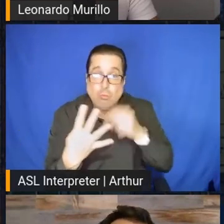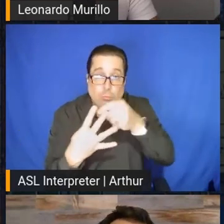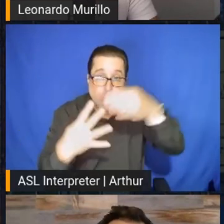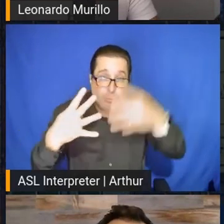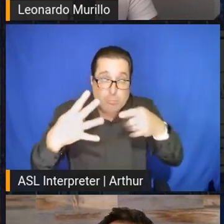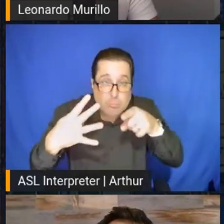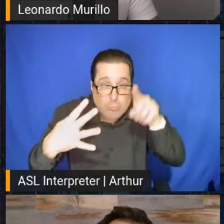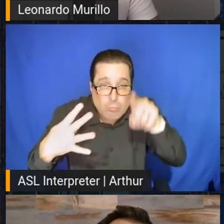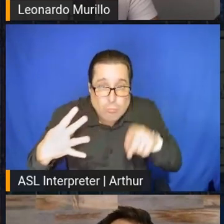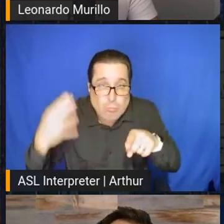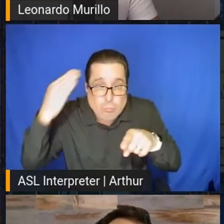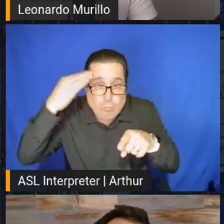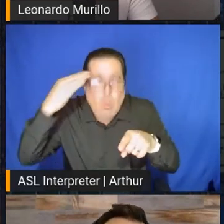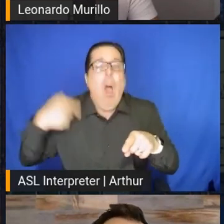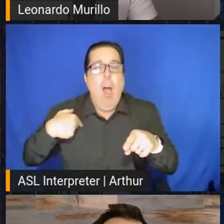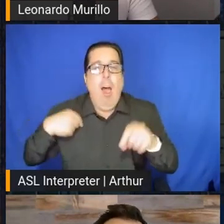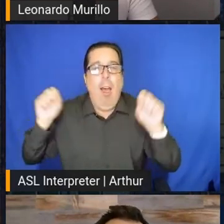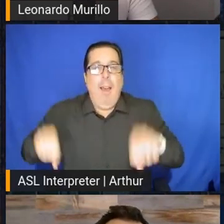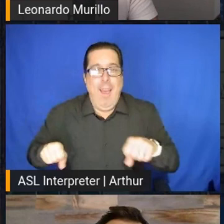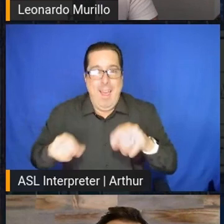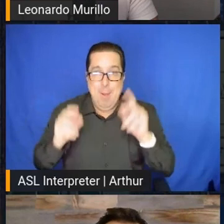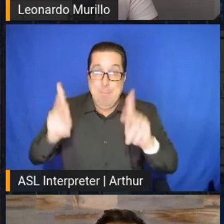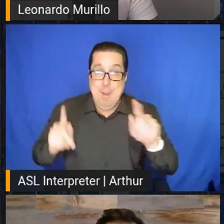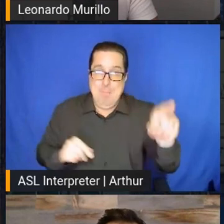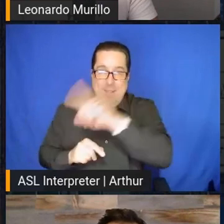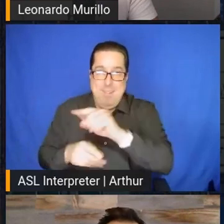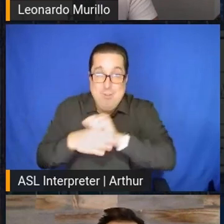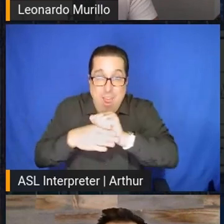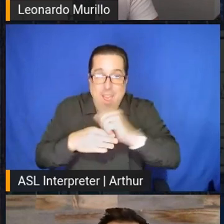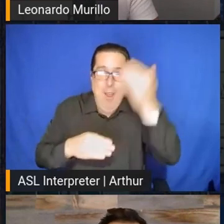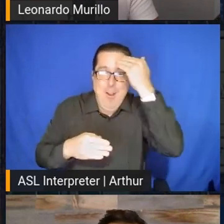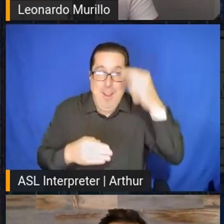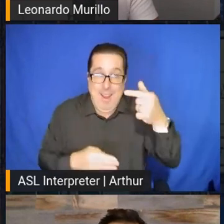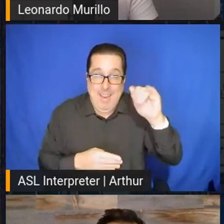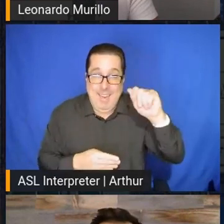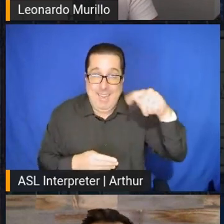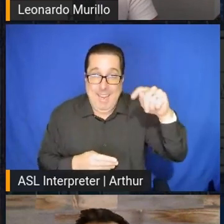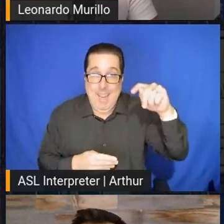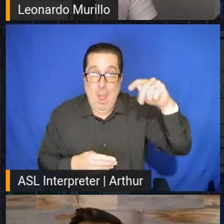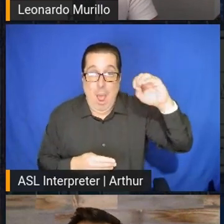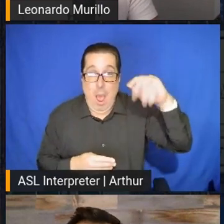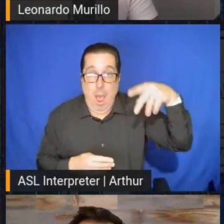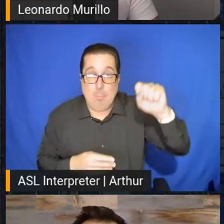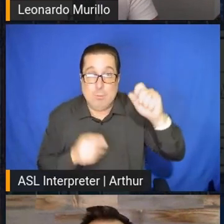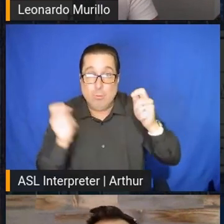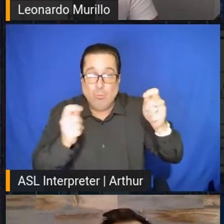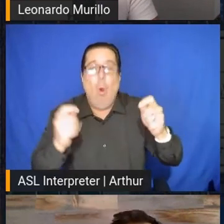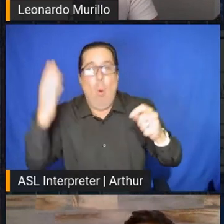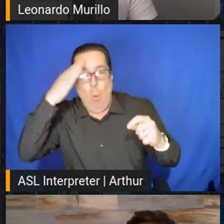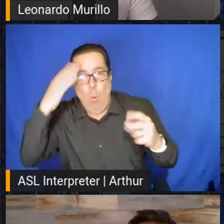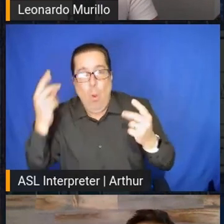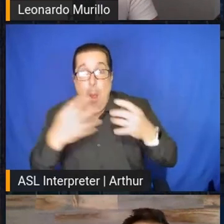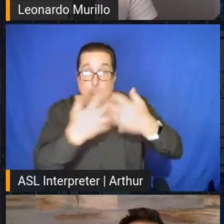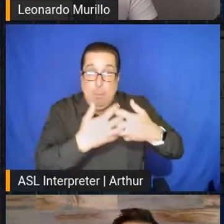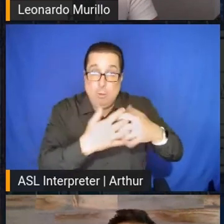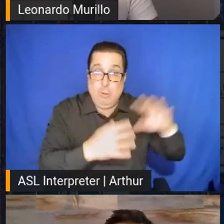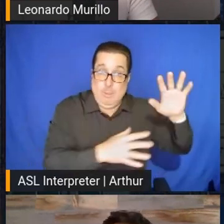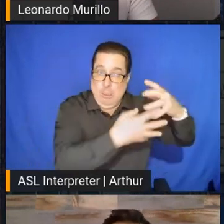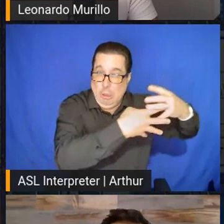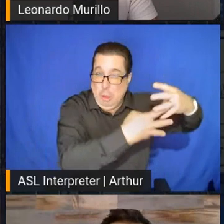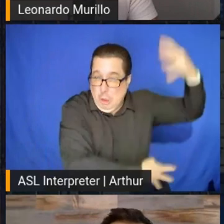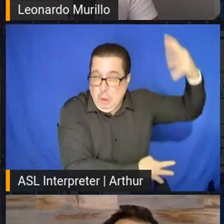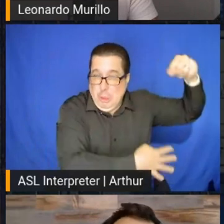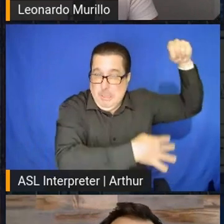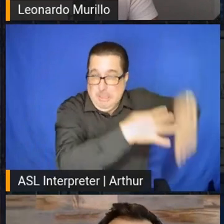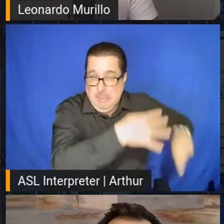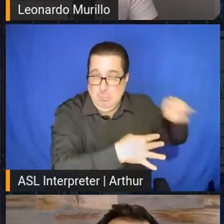something that is very familiar for a lot of people. And GitOps controller merging those two things of like, hey, the machines read this part, you read this part, and then we're going to